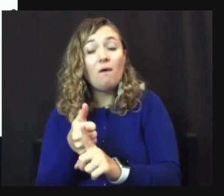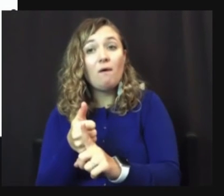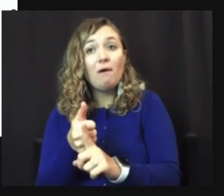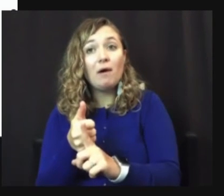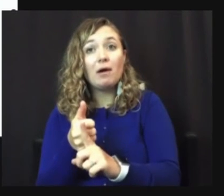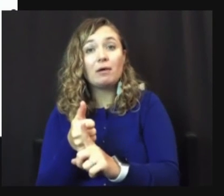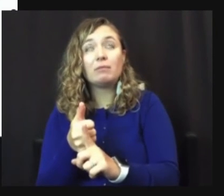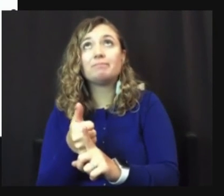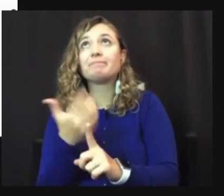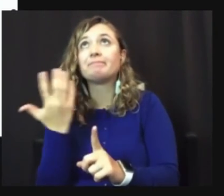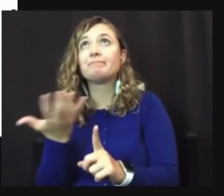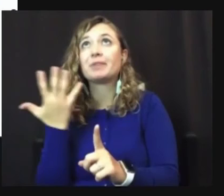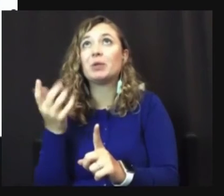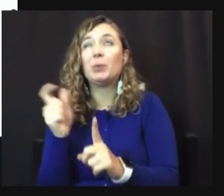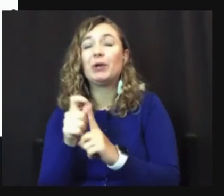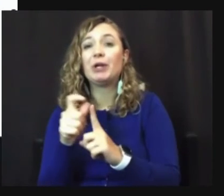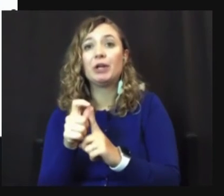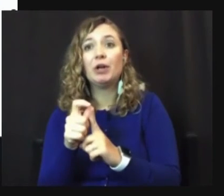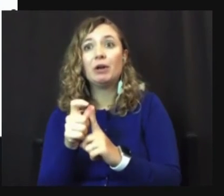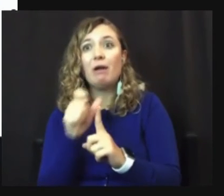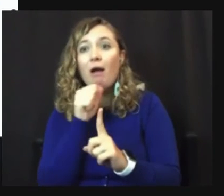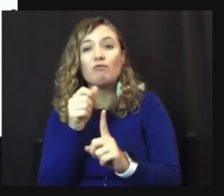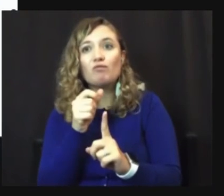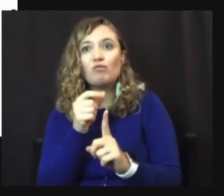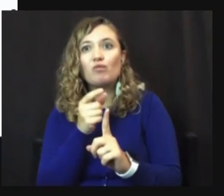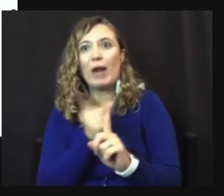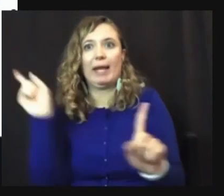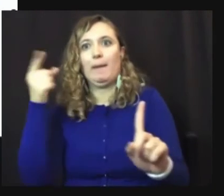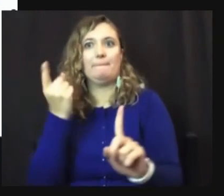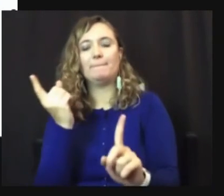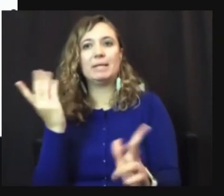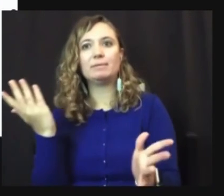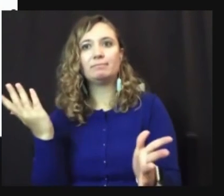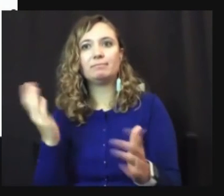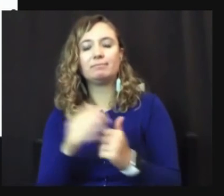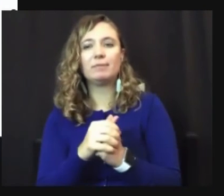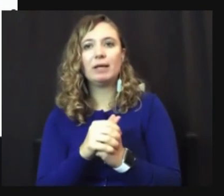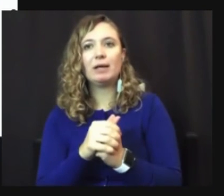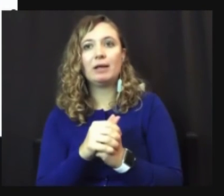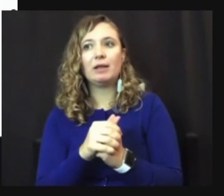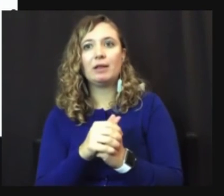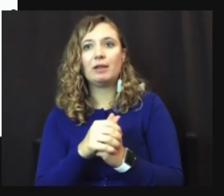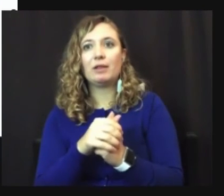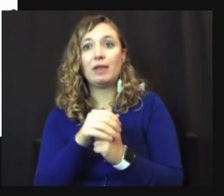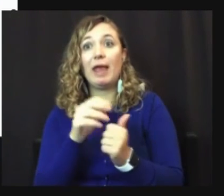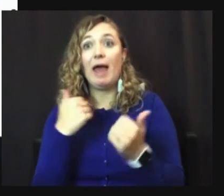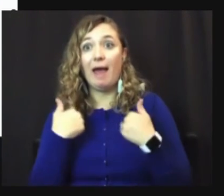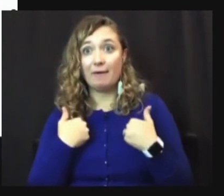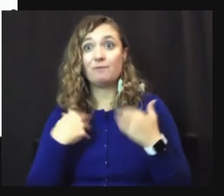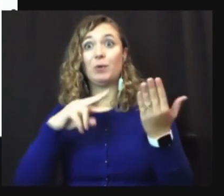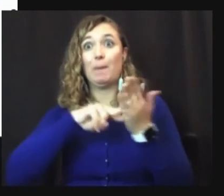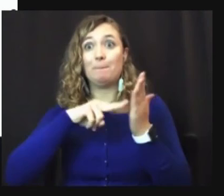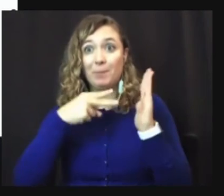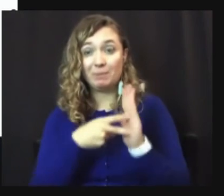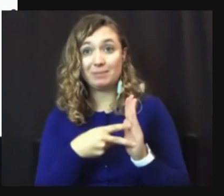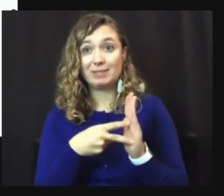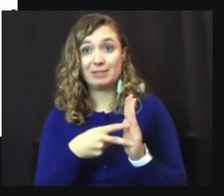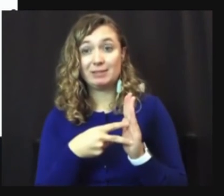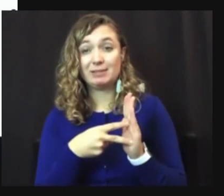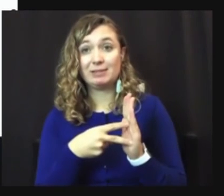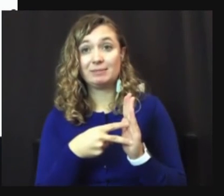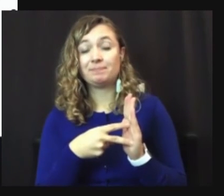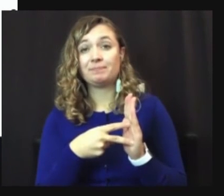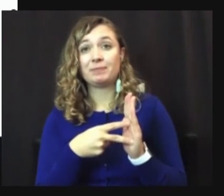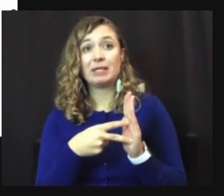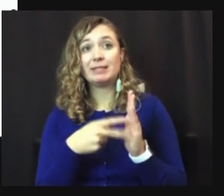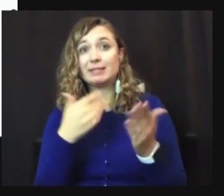what's the word? Random. Stems are not purposeless, regardless of how they might look on